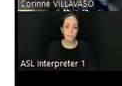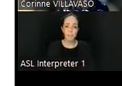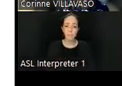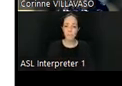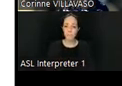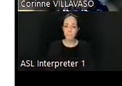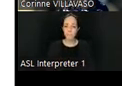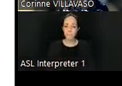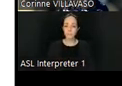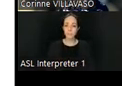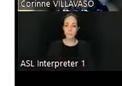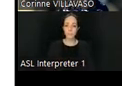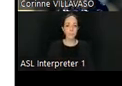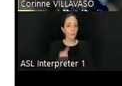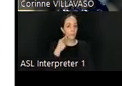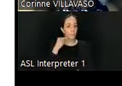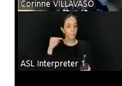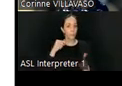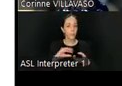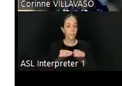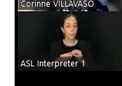To number seven.